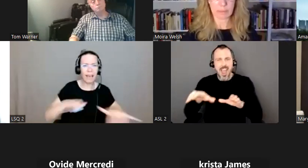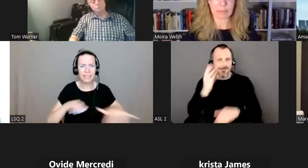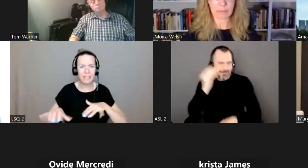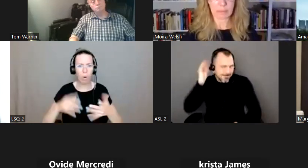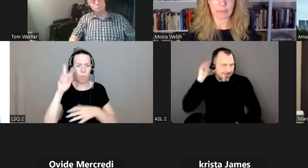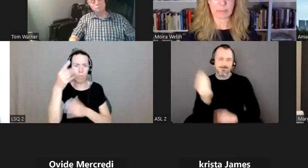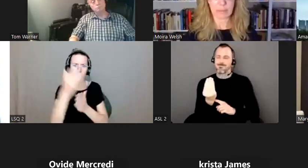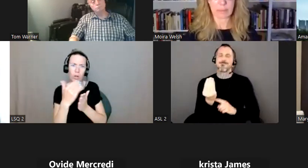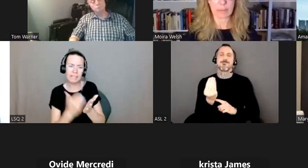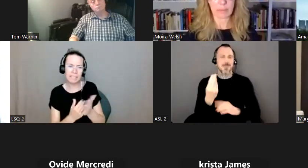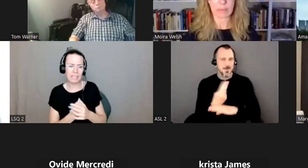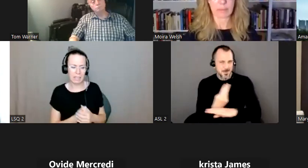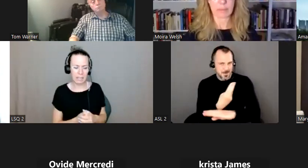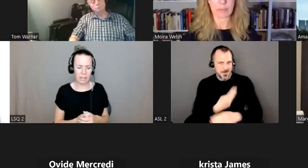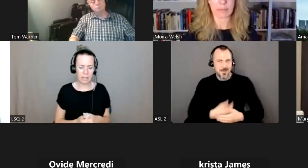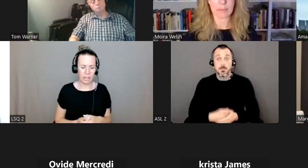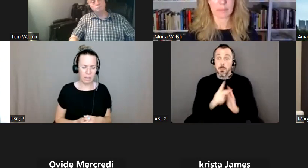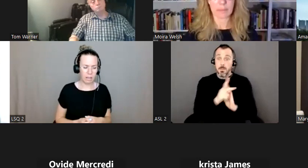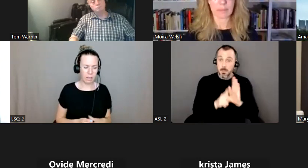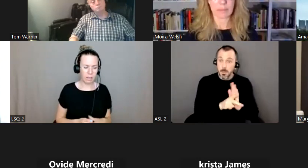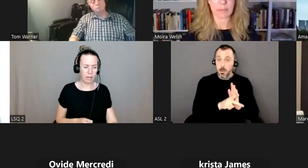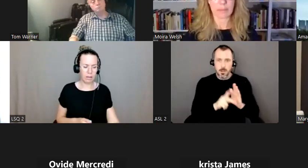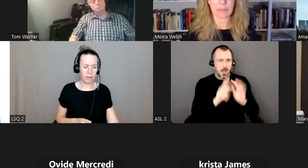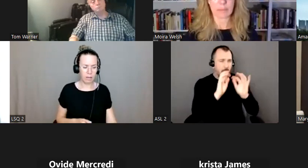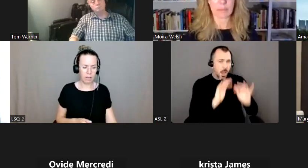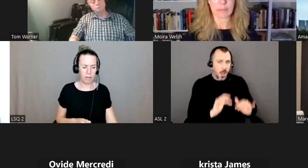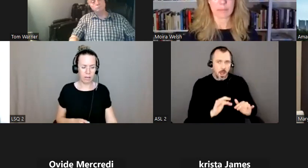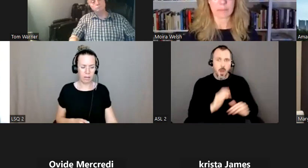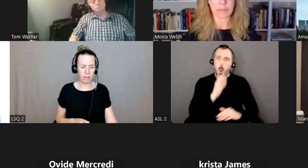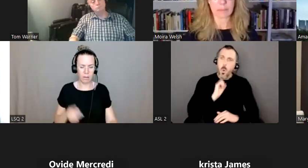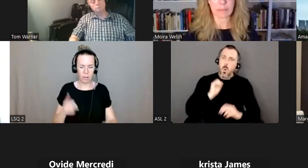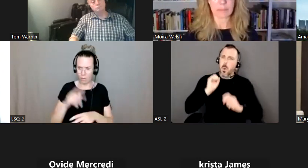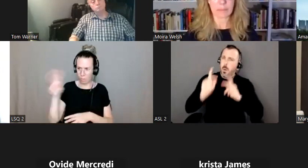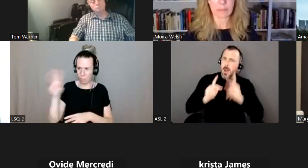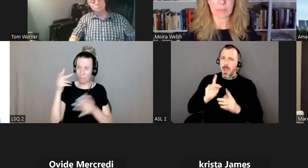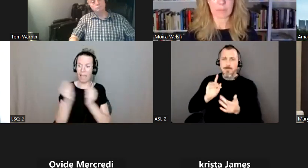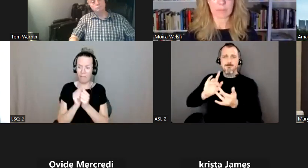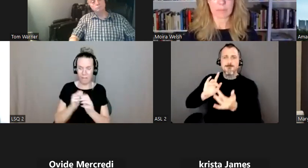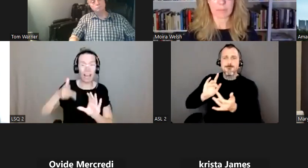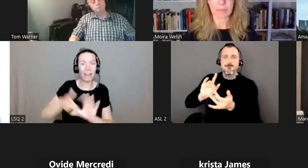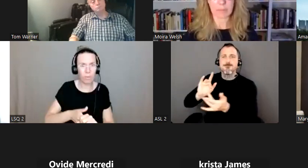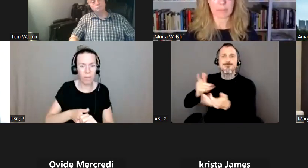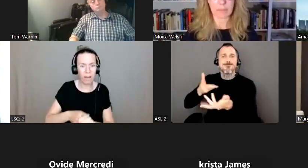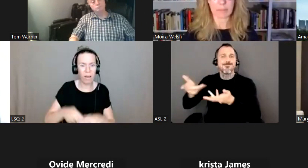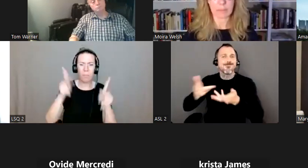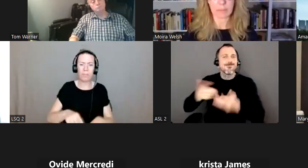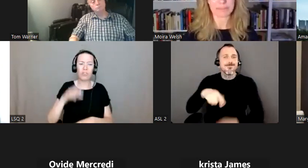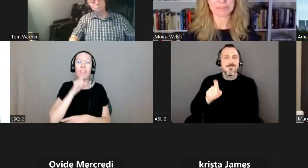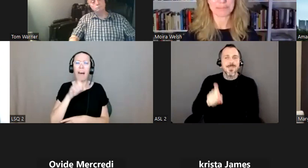make policies without engaging with older adults of many varieties. We're not one homogeneous